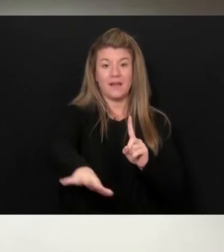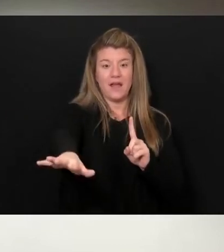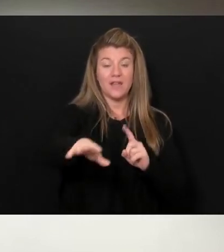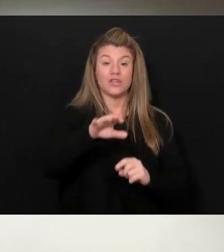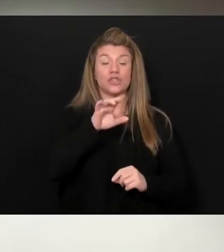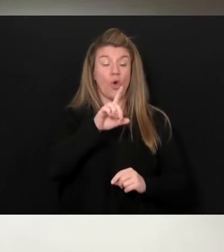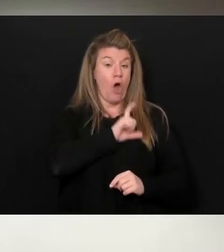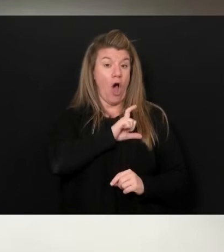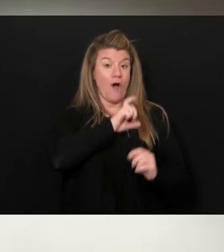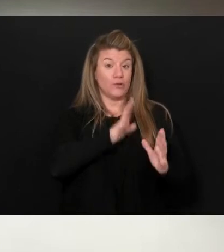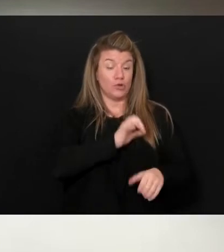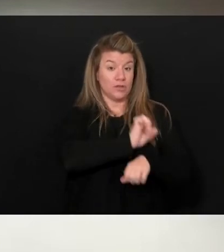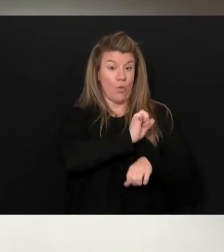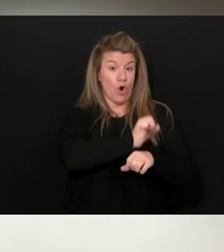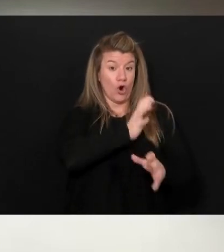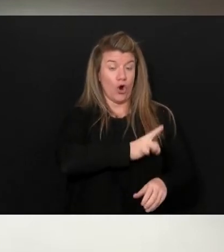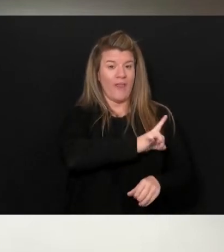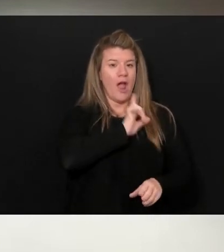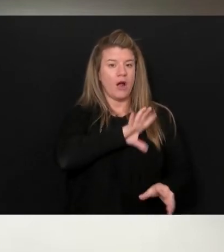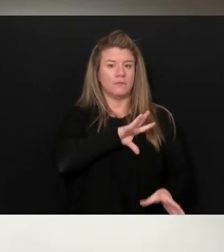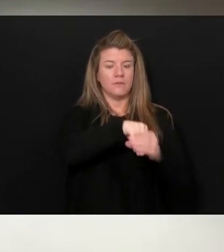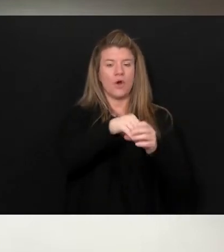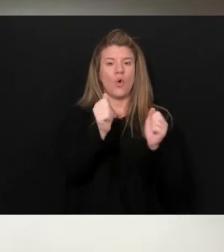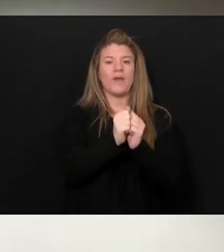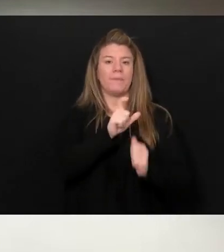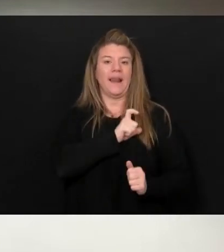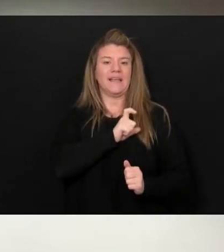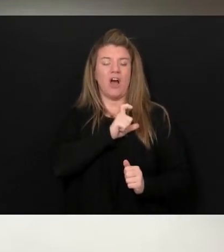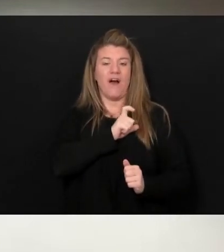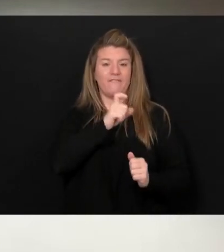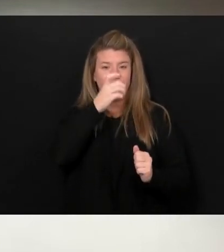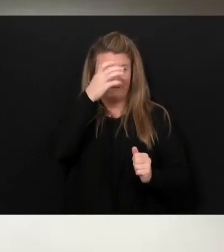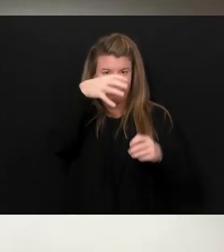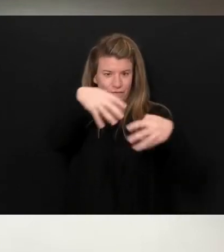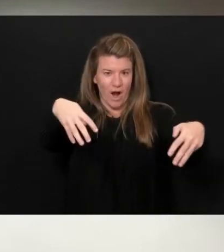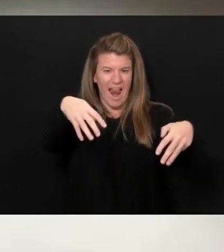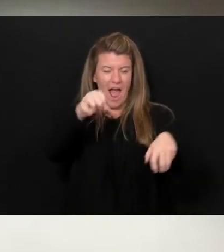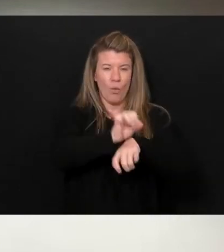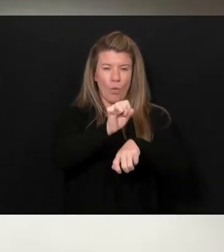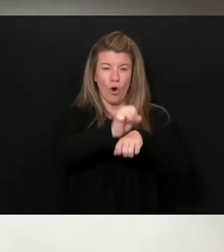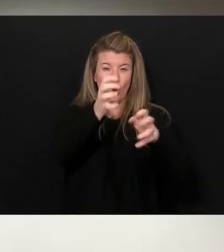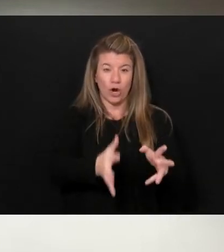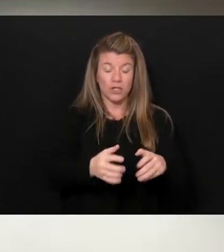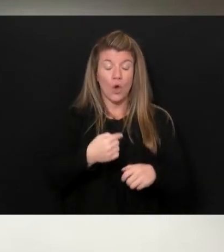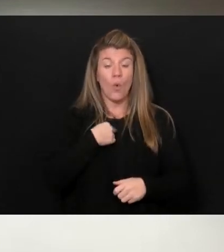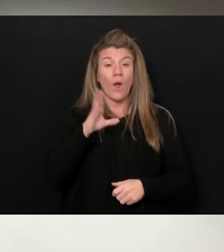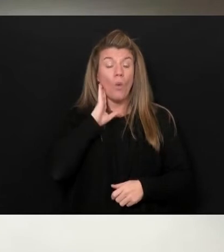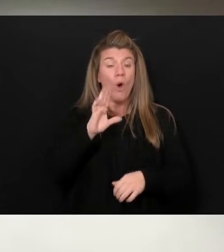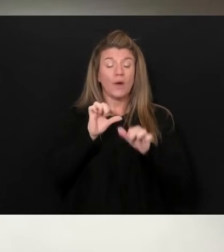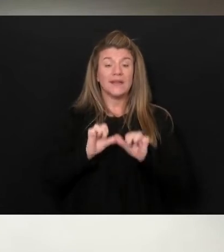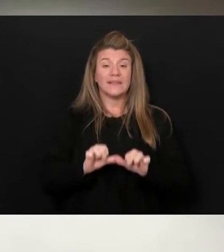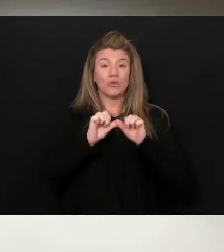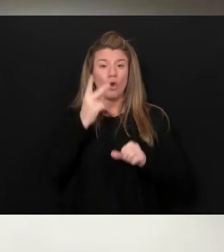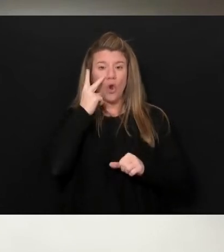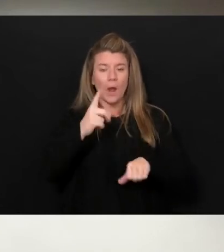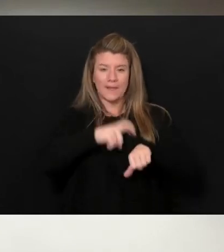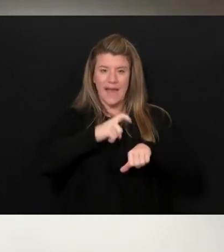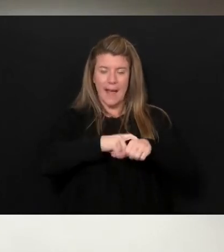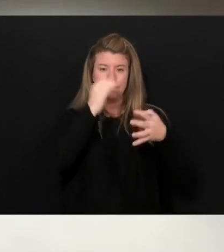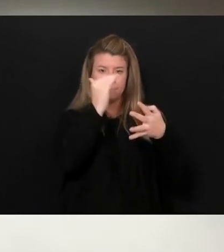with police officers, and we'll continue to look at the time sequence in